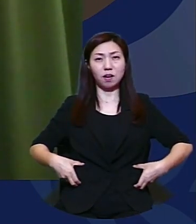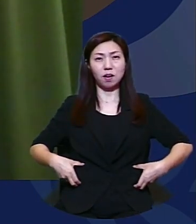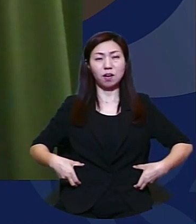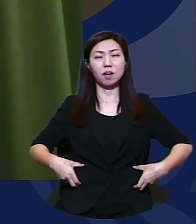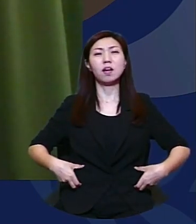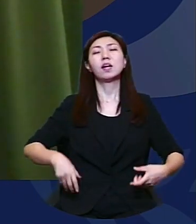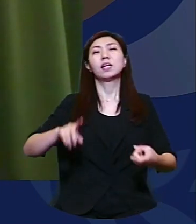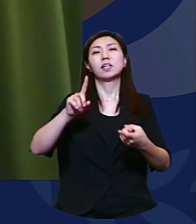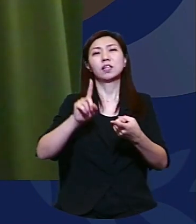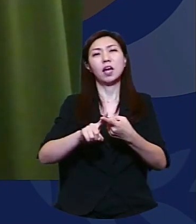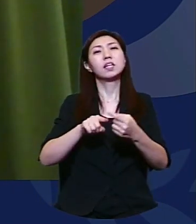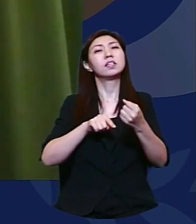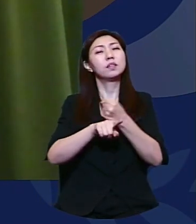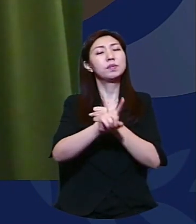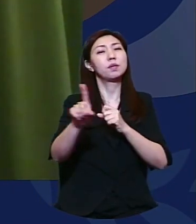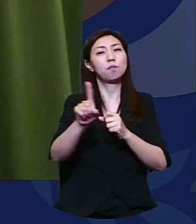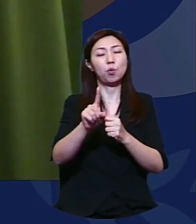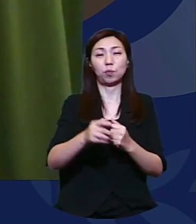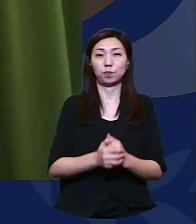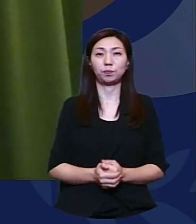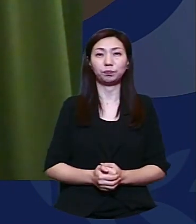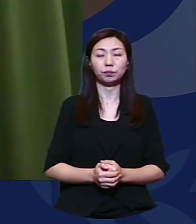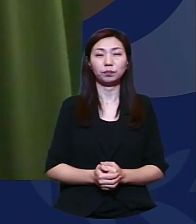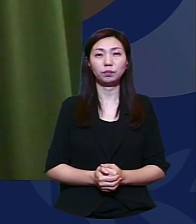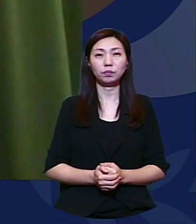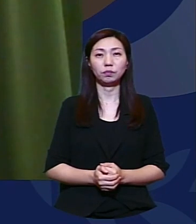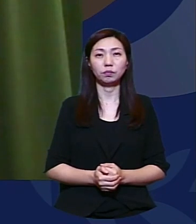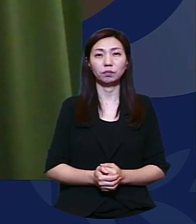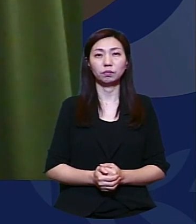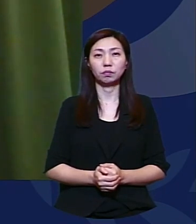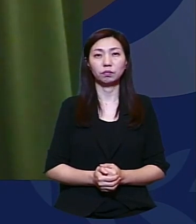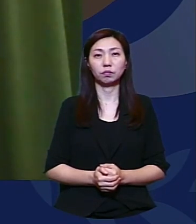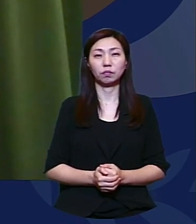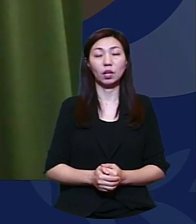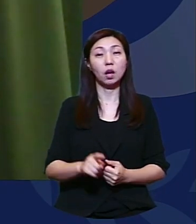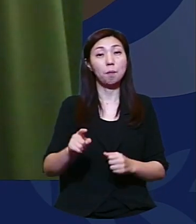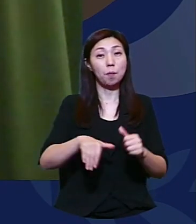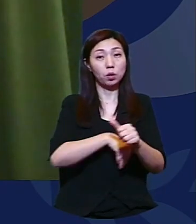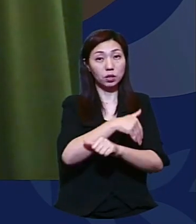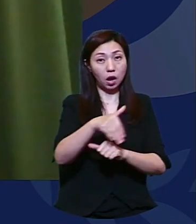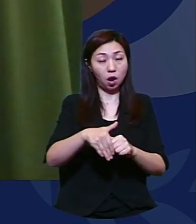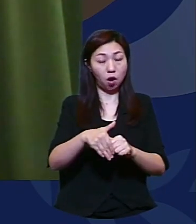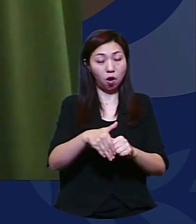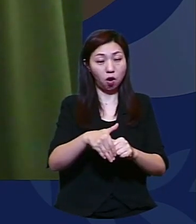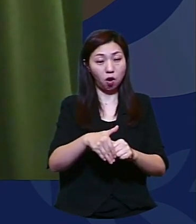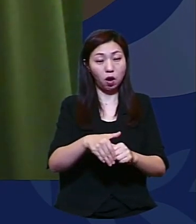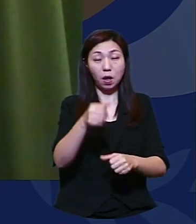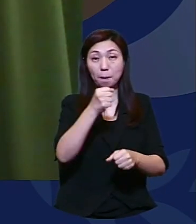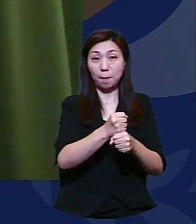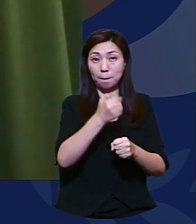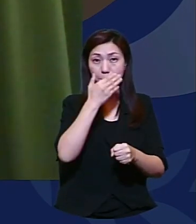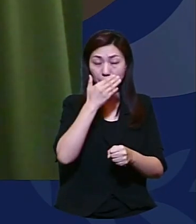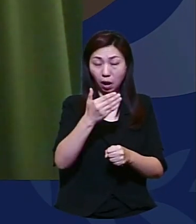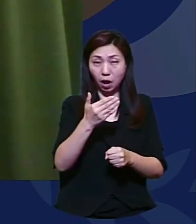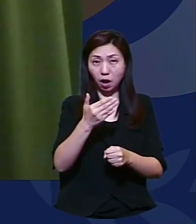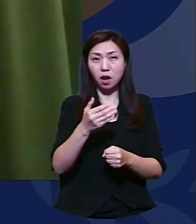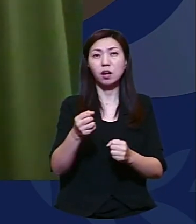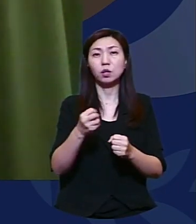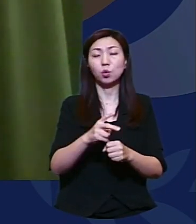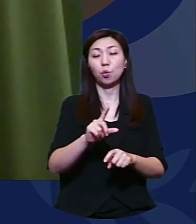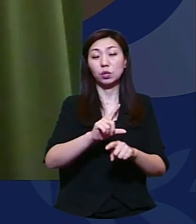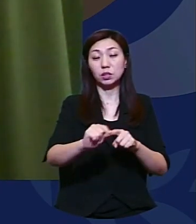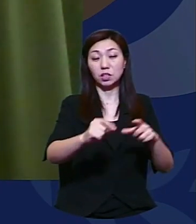define a digital ecosystem as the systems, enabling environment, and stakeholders that make it possible for people and communities to use